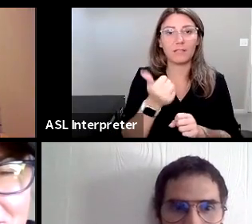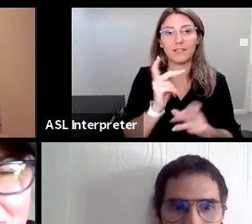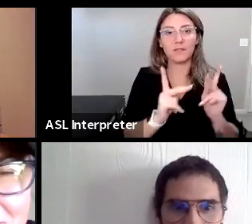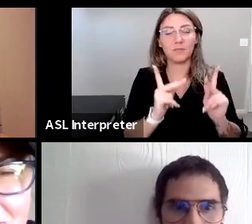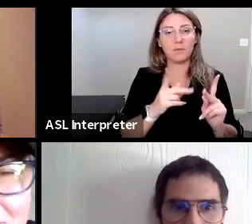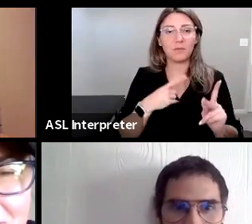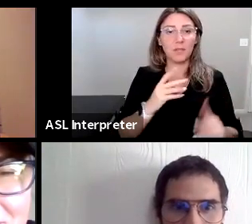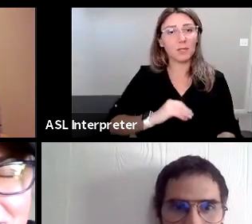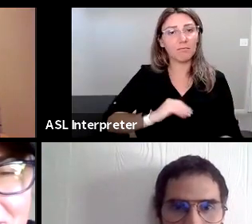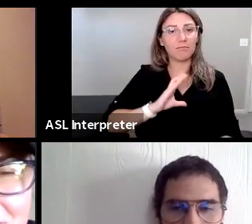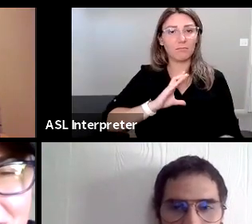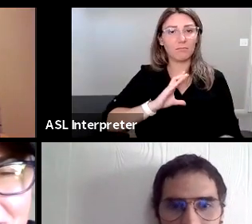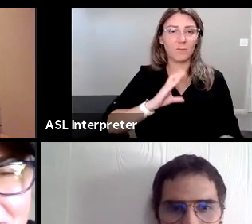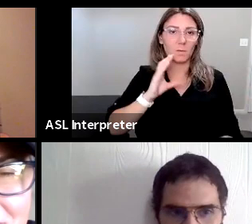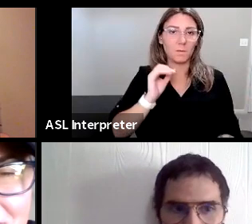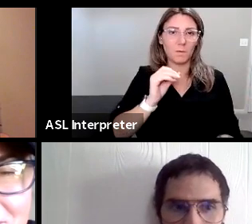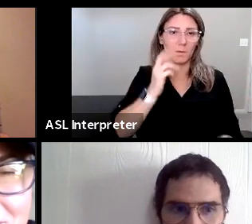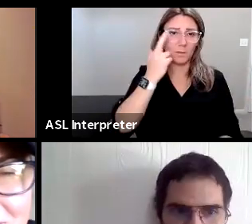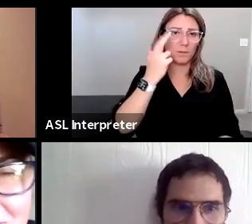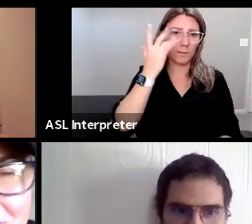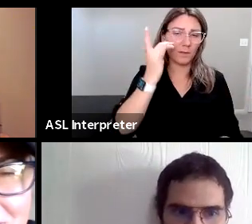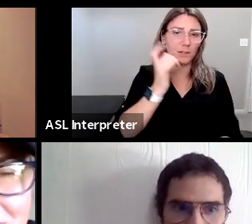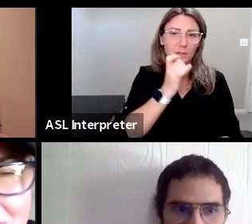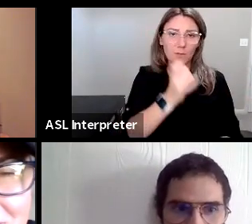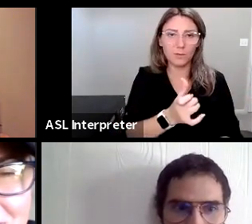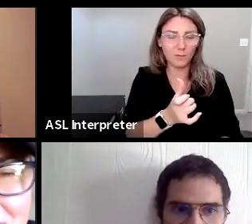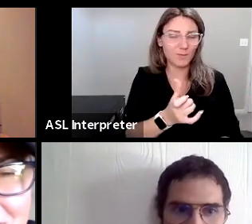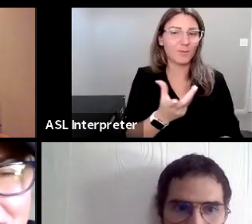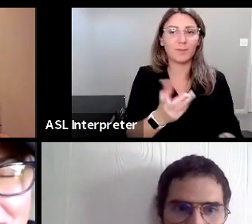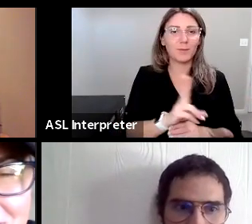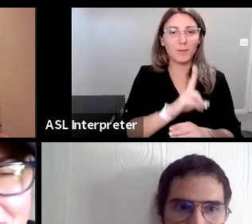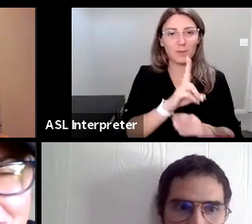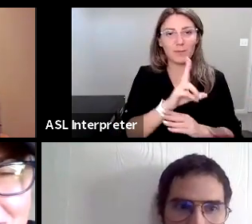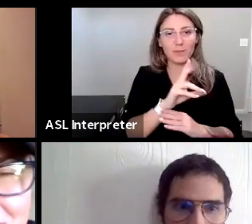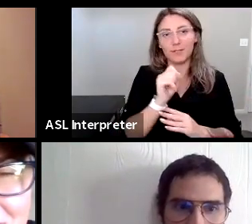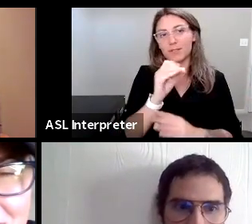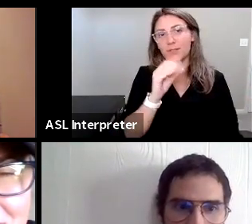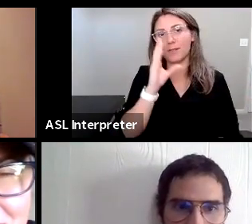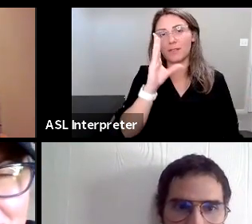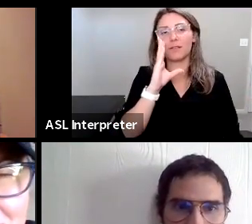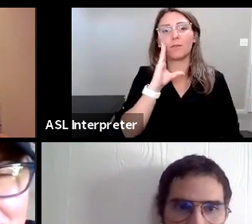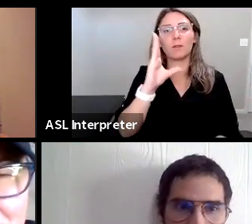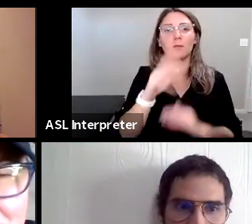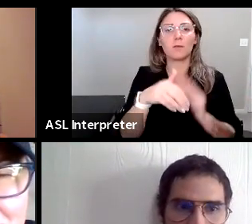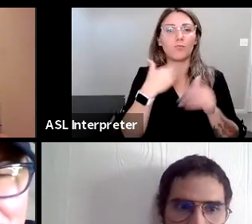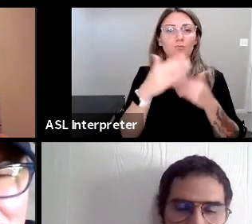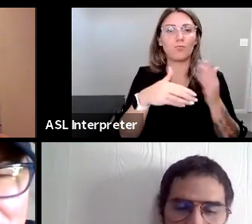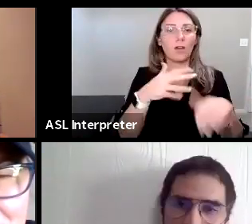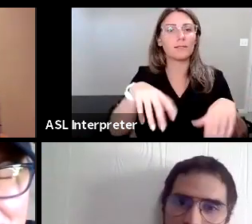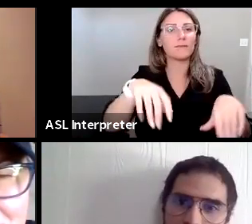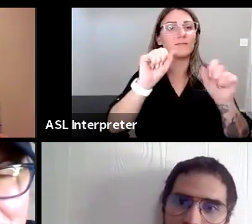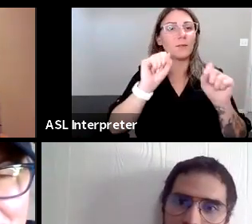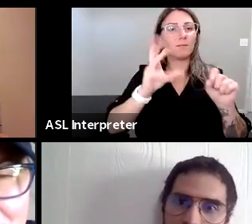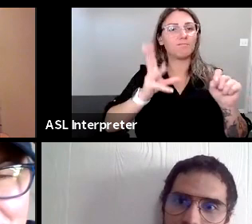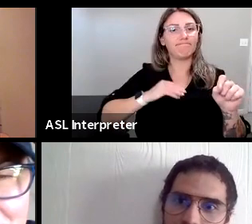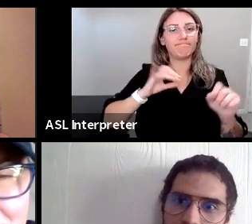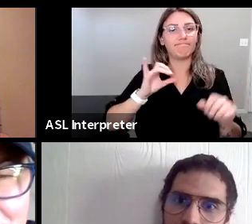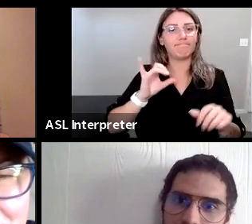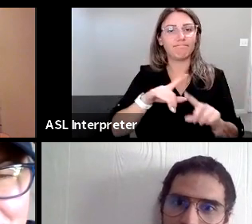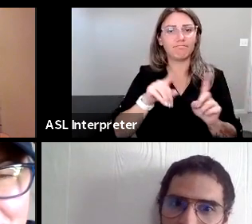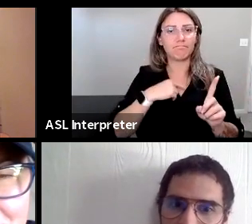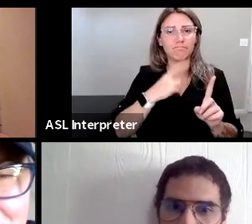no reason why I wouldn't use it. Shouldn't use it. So I think it's going to be a process of adoption, but I actually